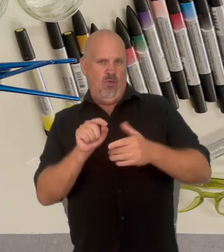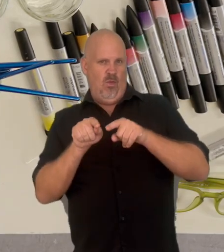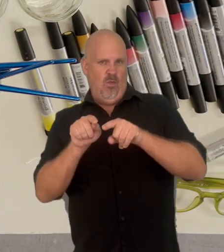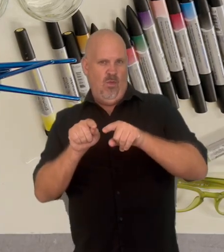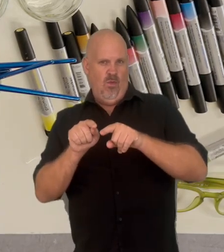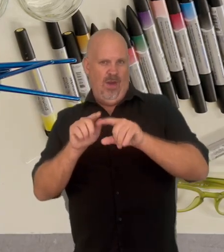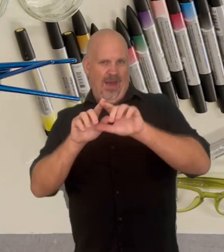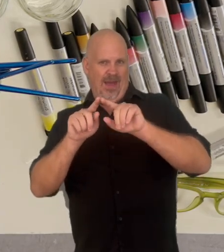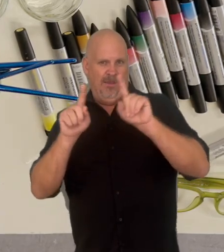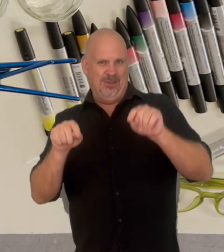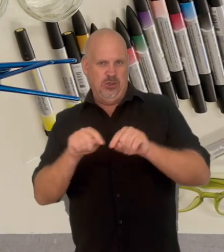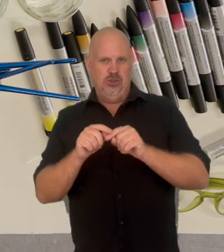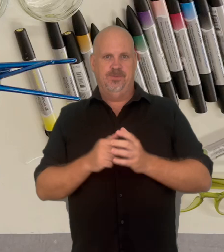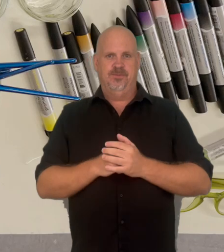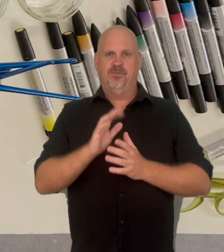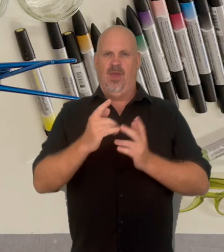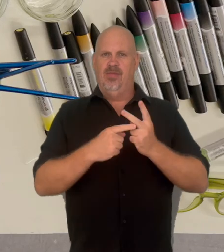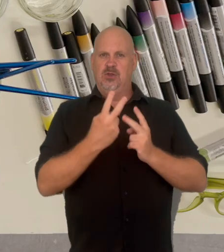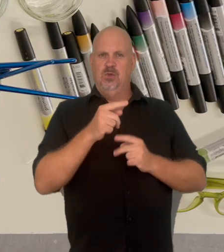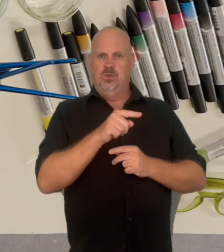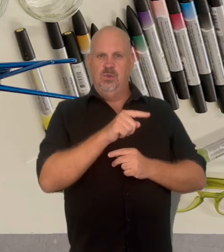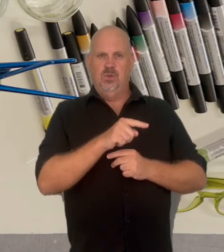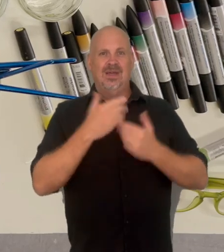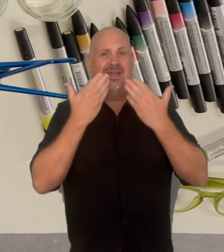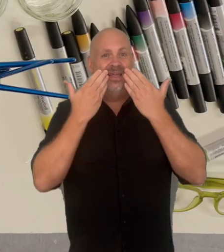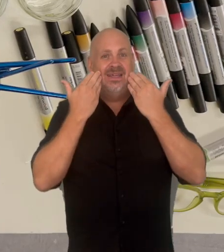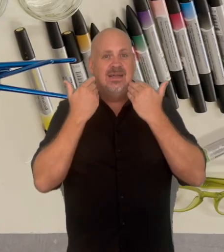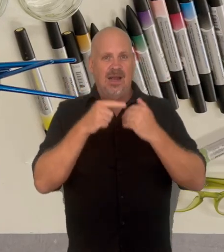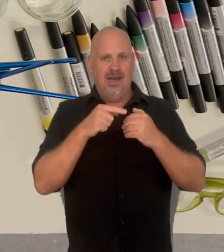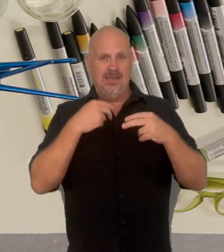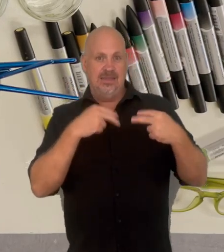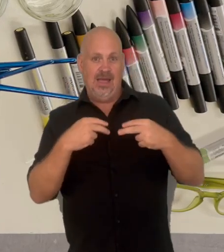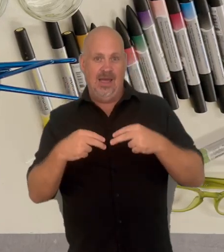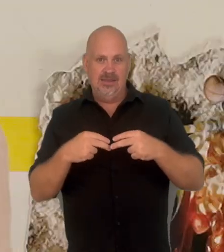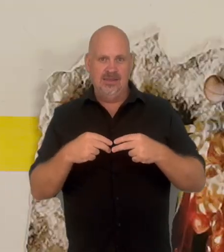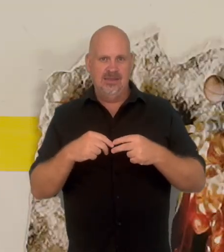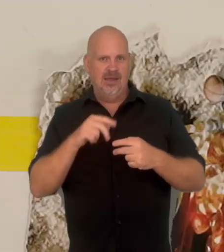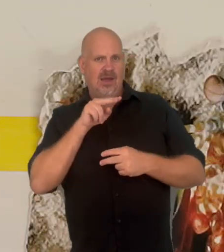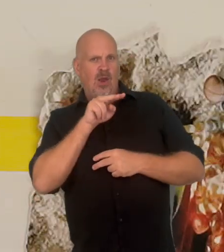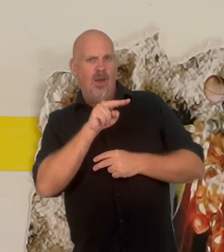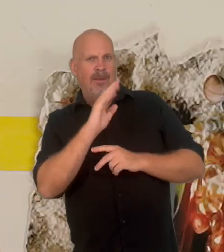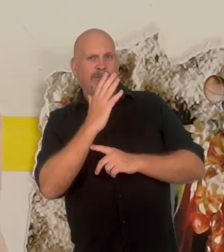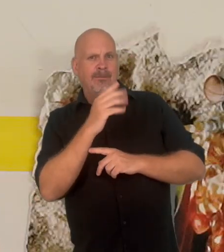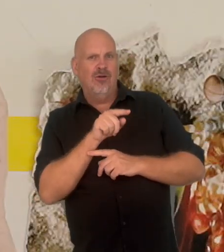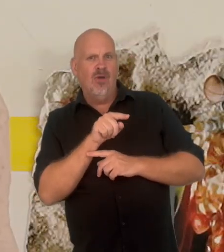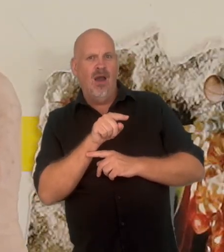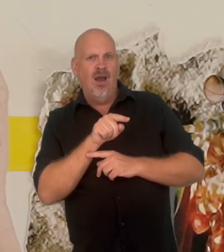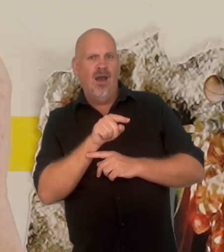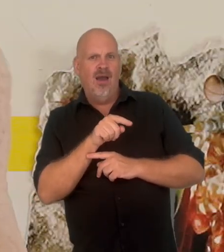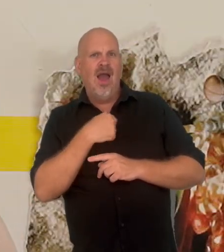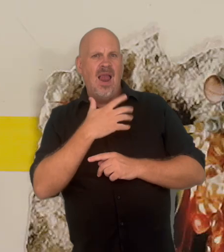the other 2 things that I have here is a dancing kitten who is looking in the mirror, and I really like the shape and